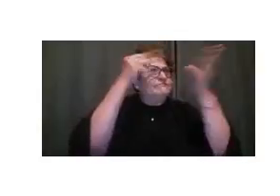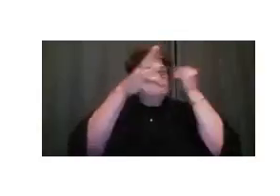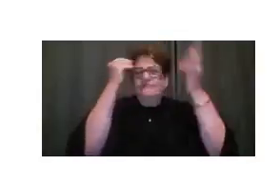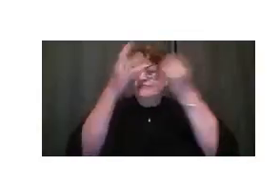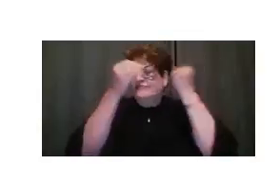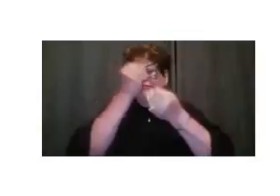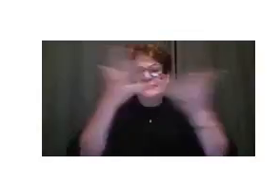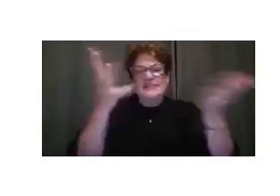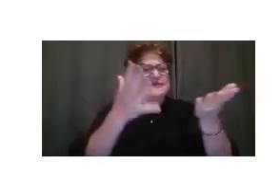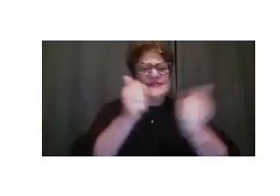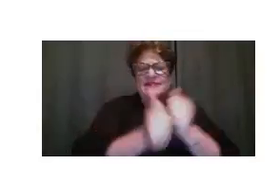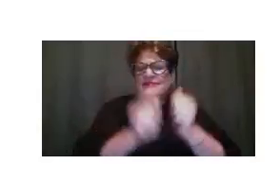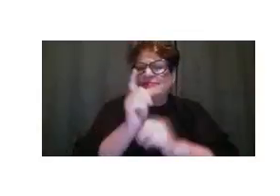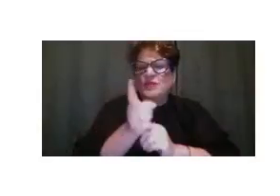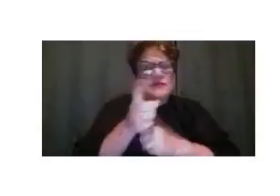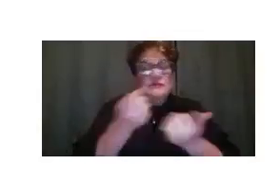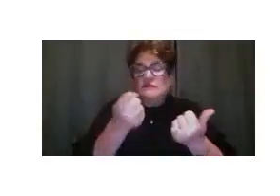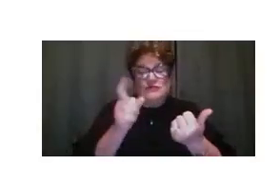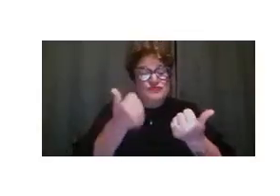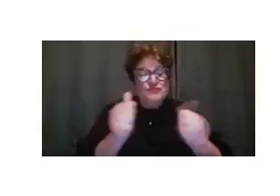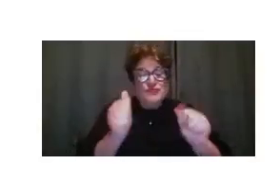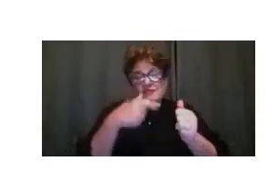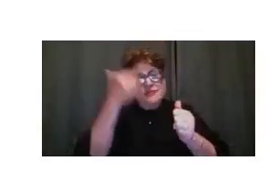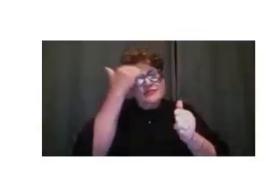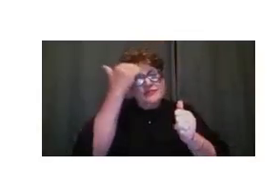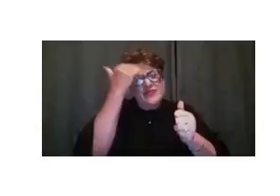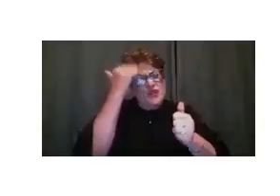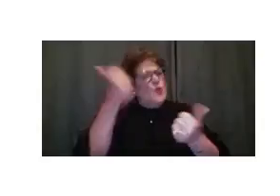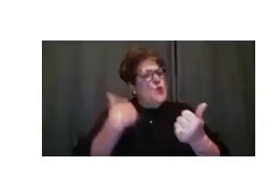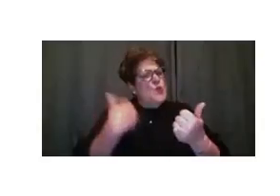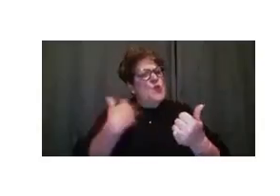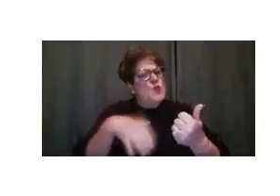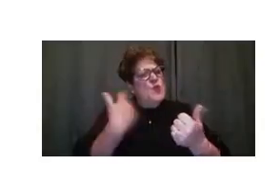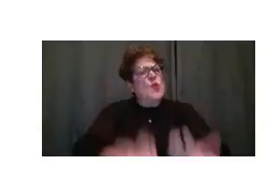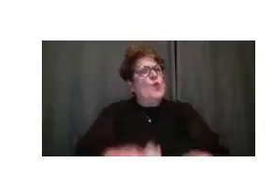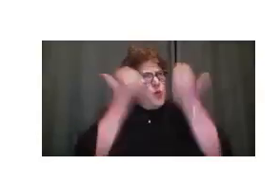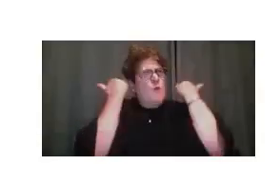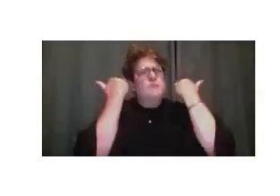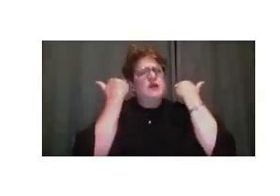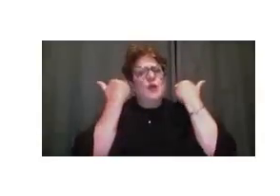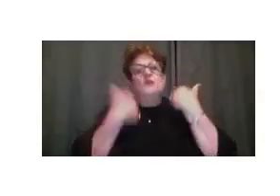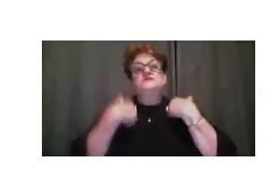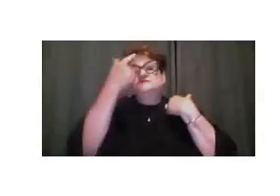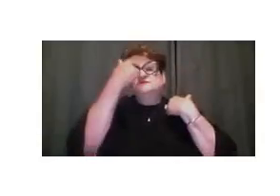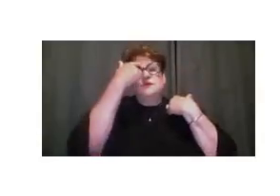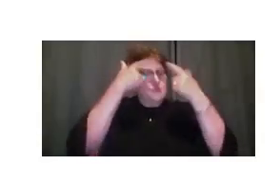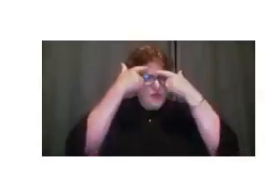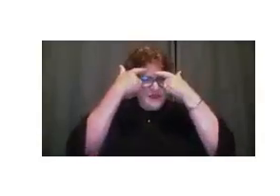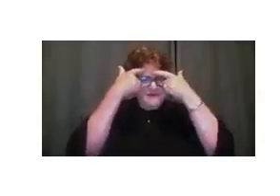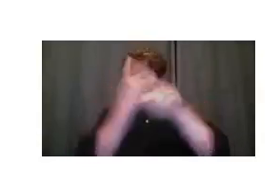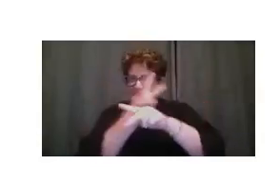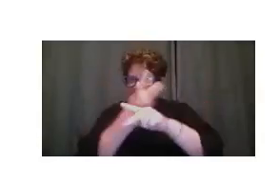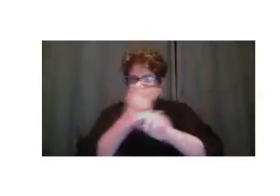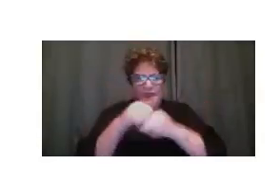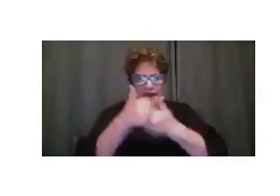we had to be aware of all of these bits of information, it would cause complete overload. So our amazing brains figured out a way to